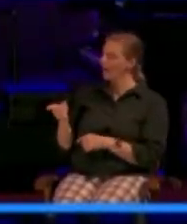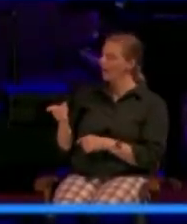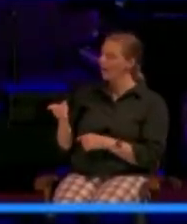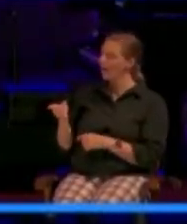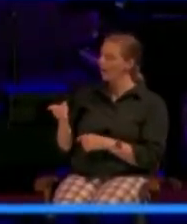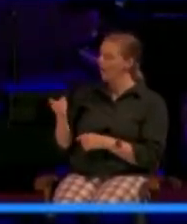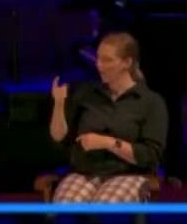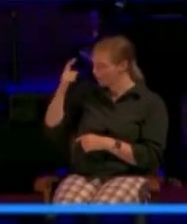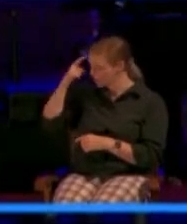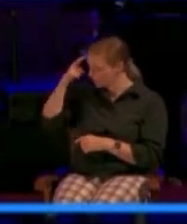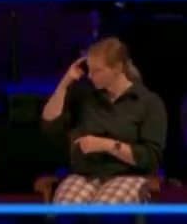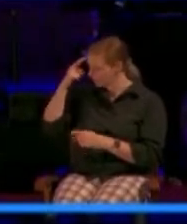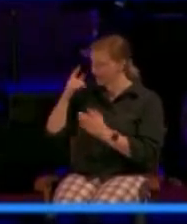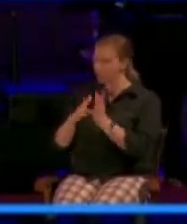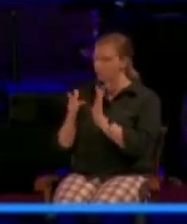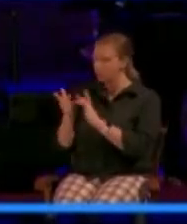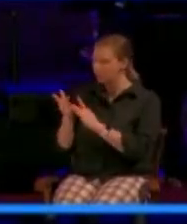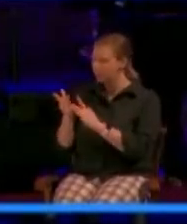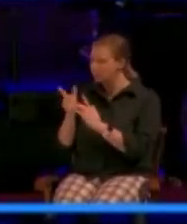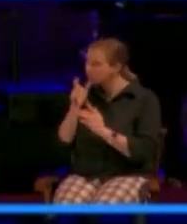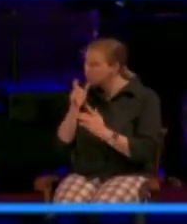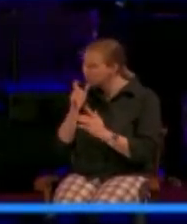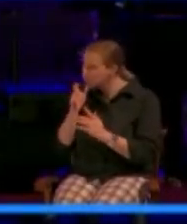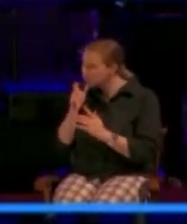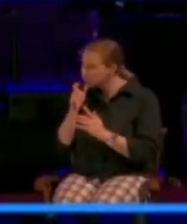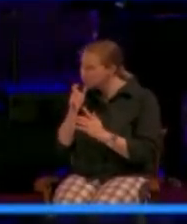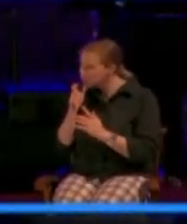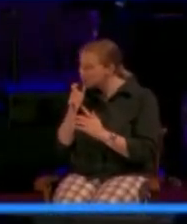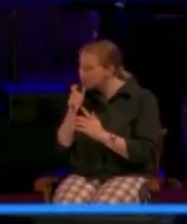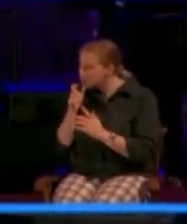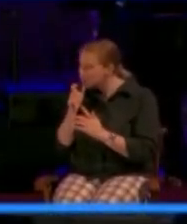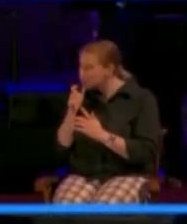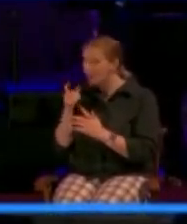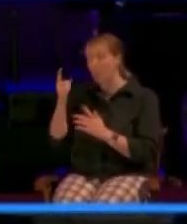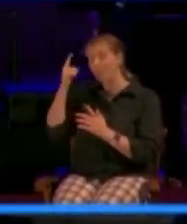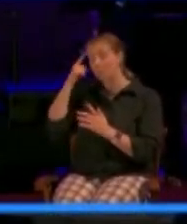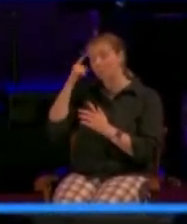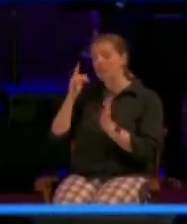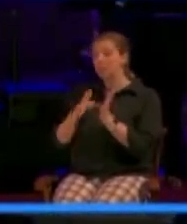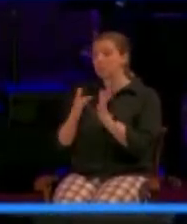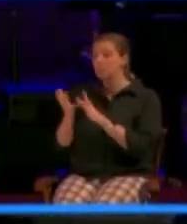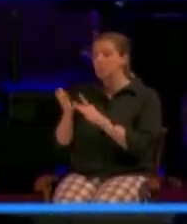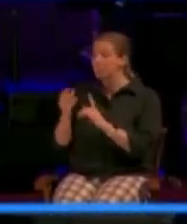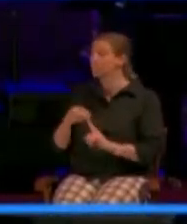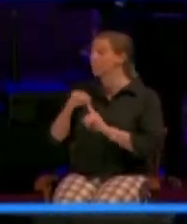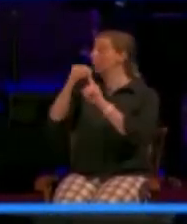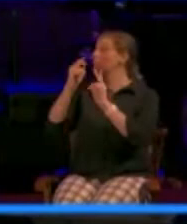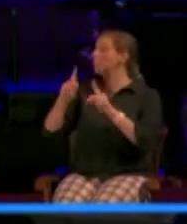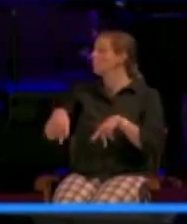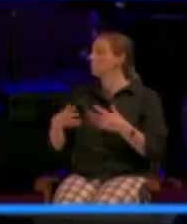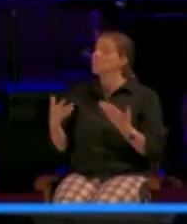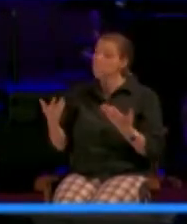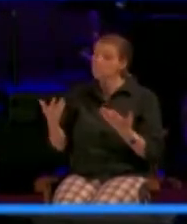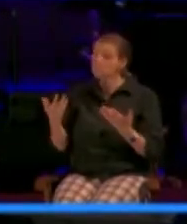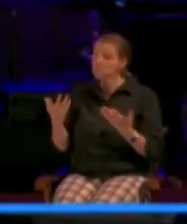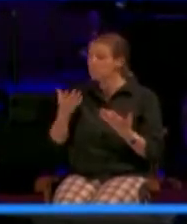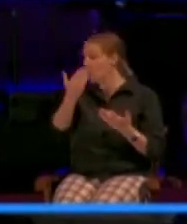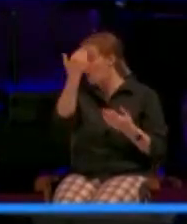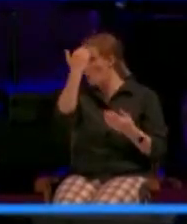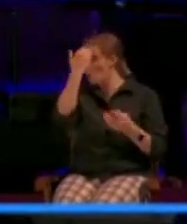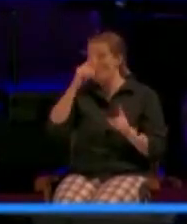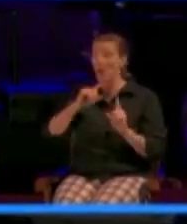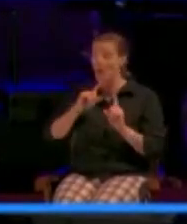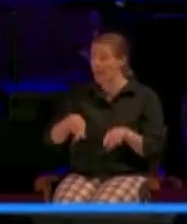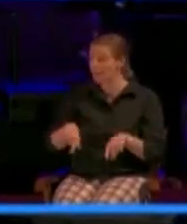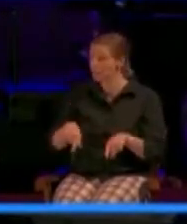mean, is Jesus someone real special? Well, obviously he thinks that, or why come to Jesus? And tell me, how do I